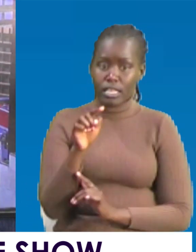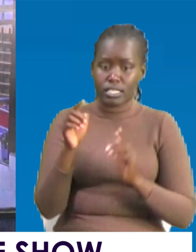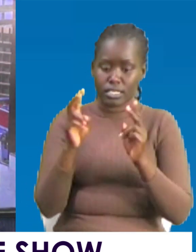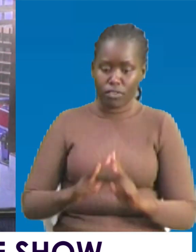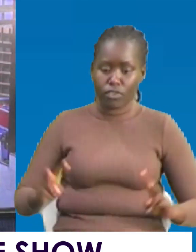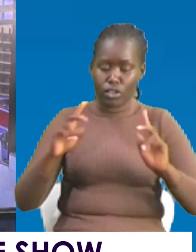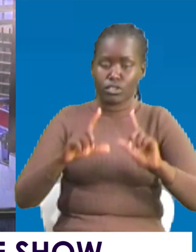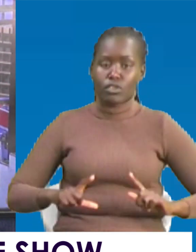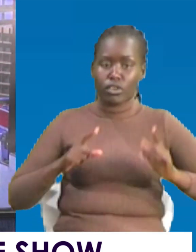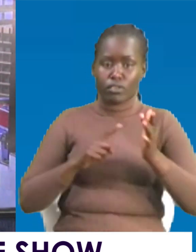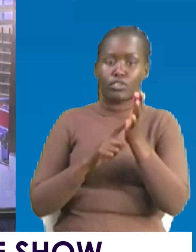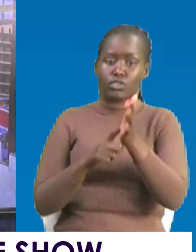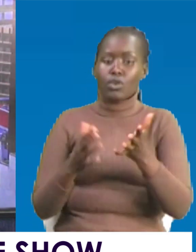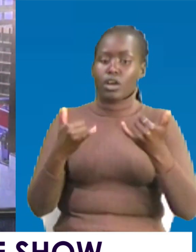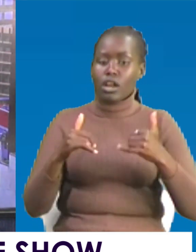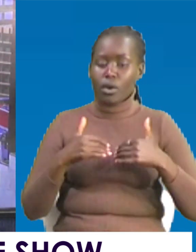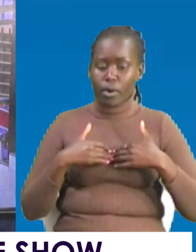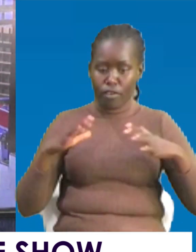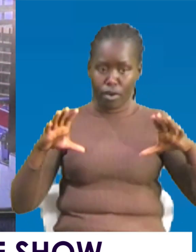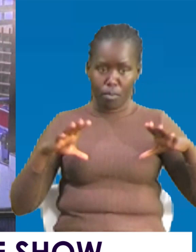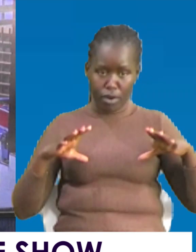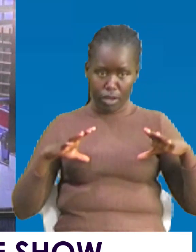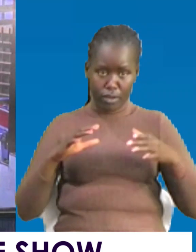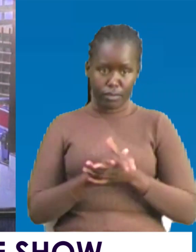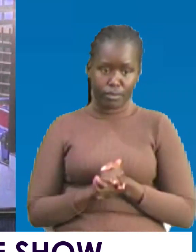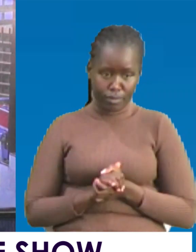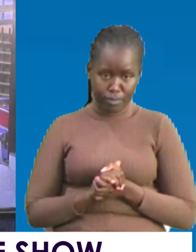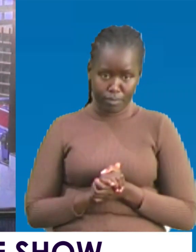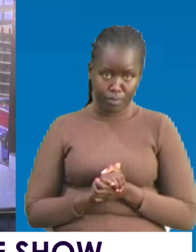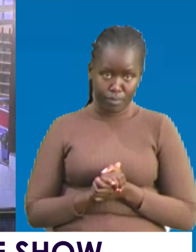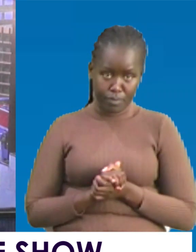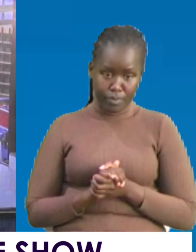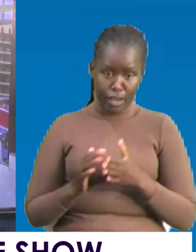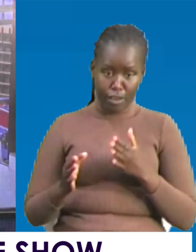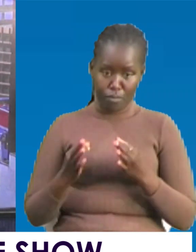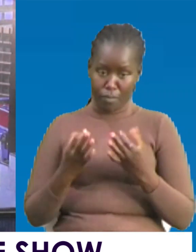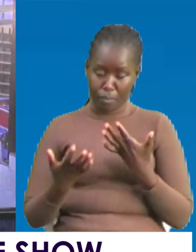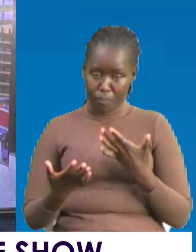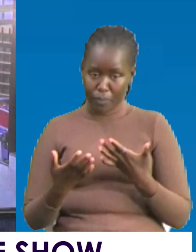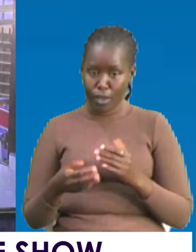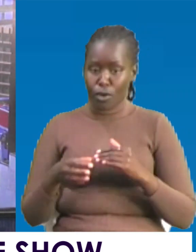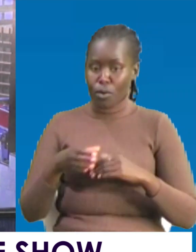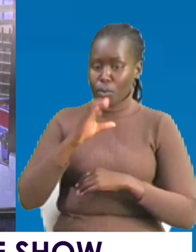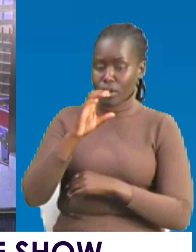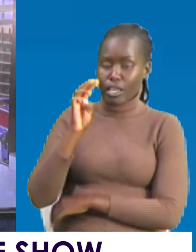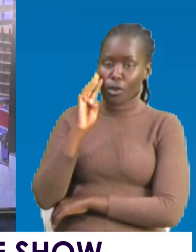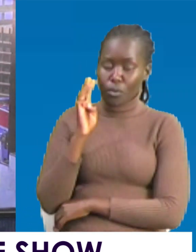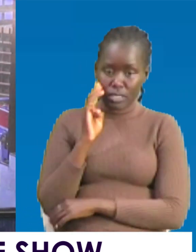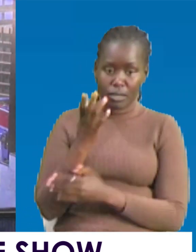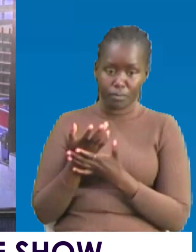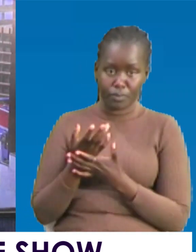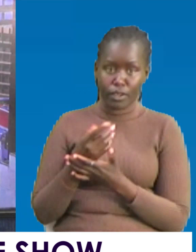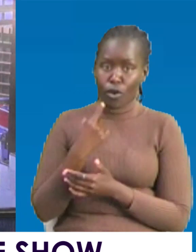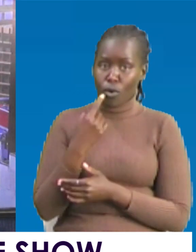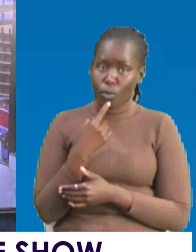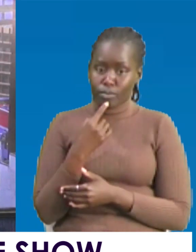Treasures of Life show. Let us go for a break. Just in case you're taking popcorns, take it. Just in case you're drinking water, drink it. For those